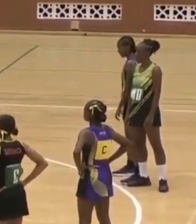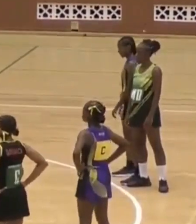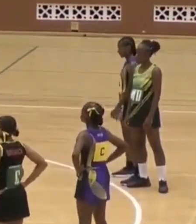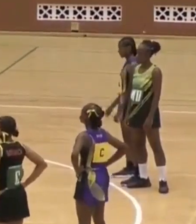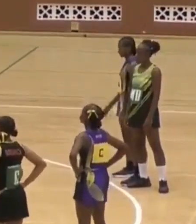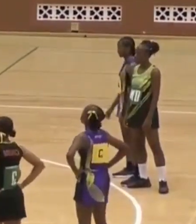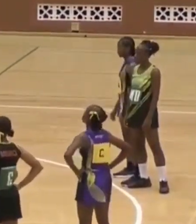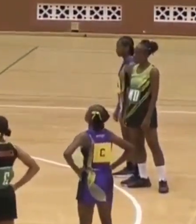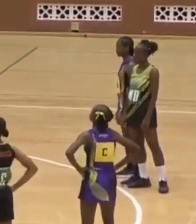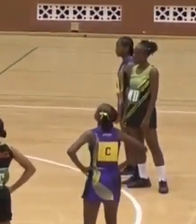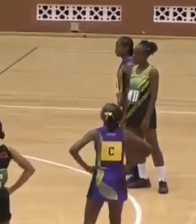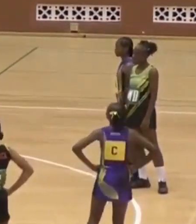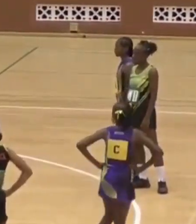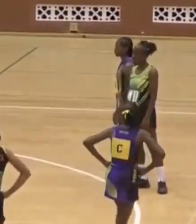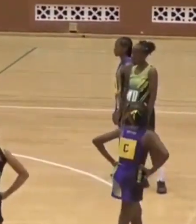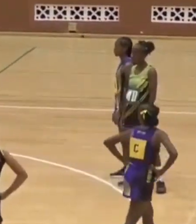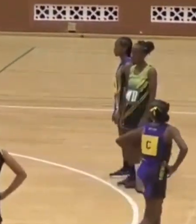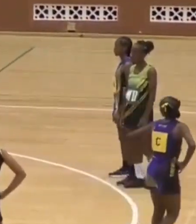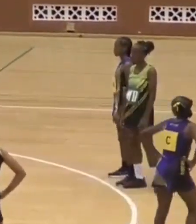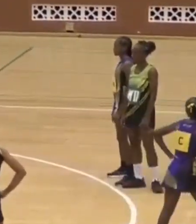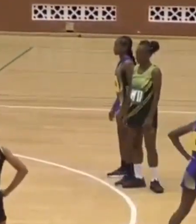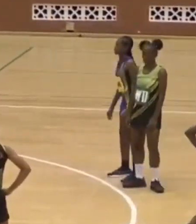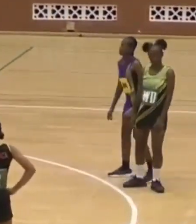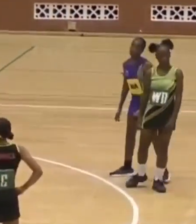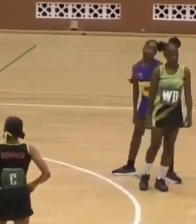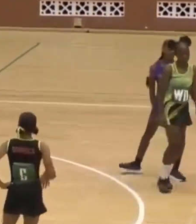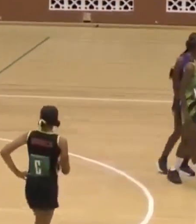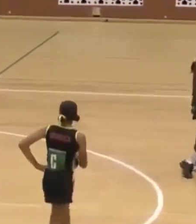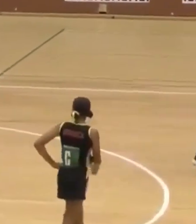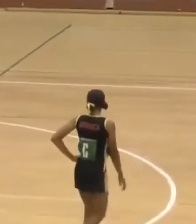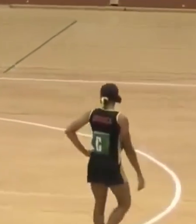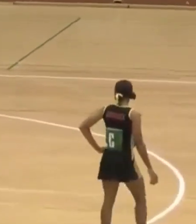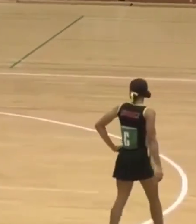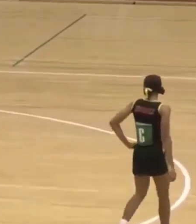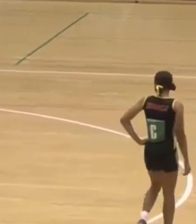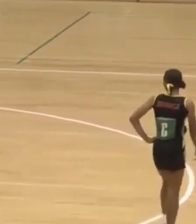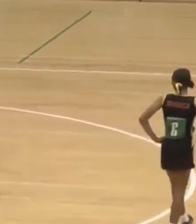And it would have been encouraging to some of these players.